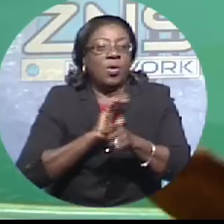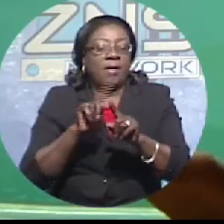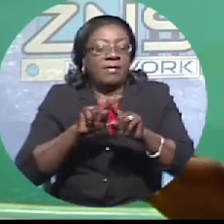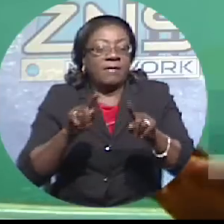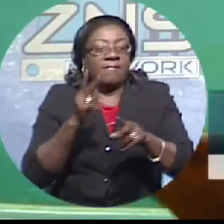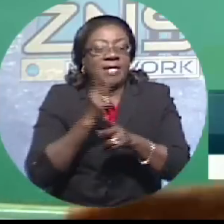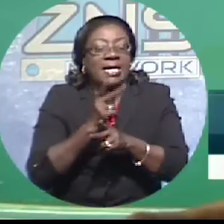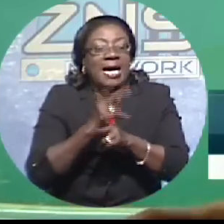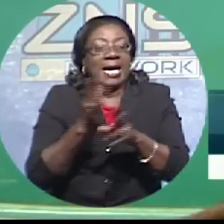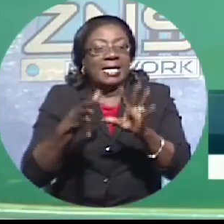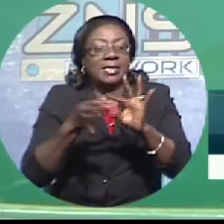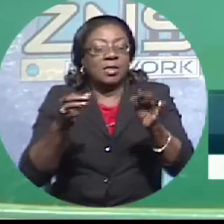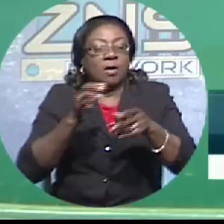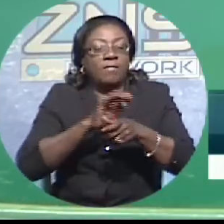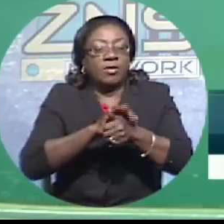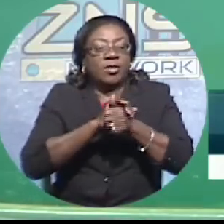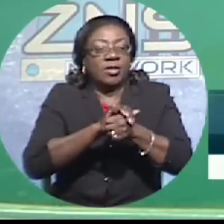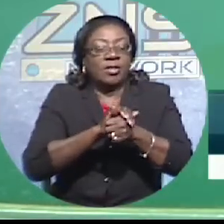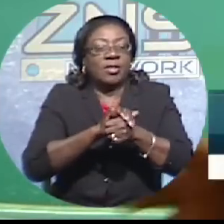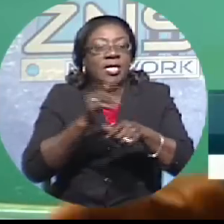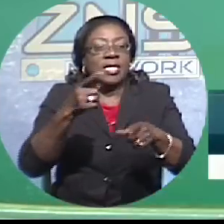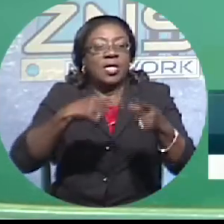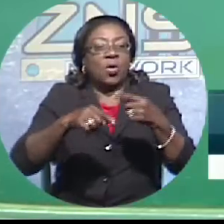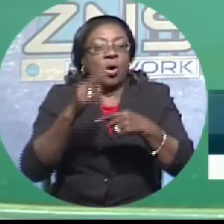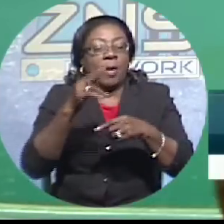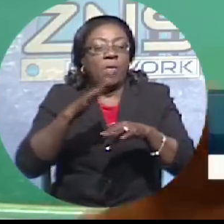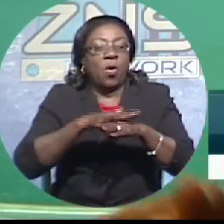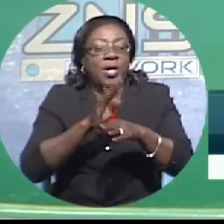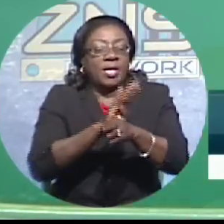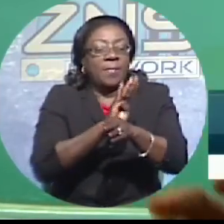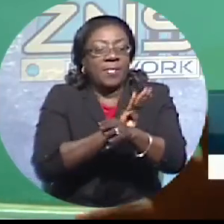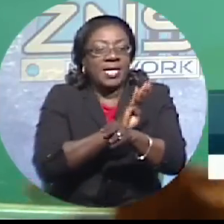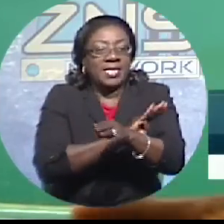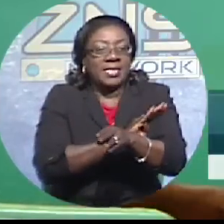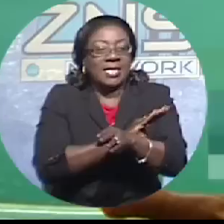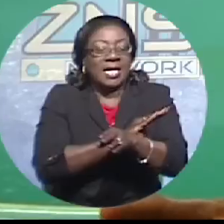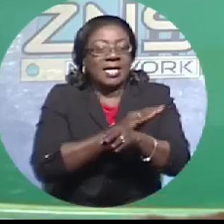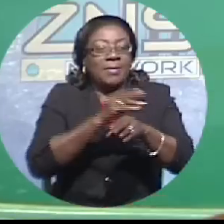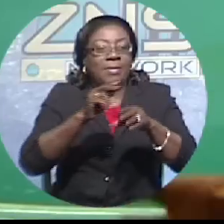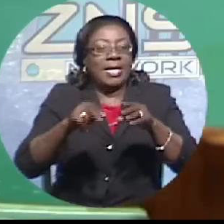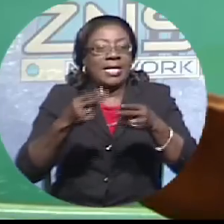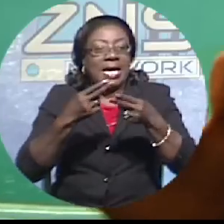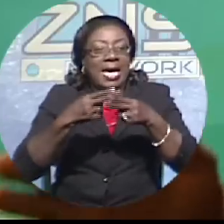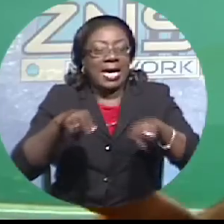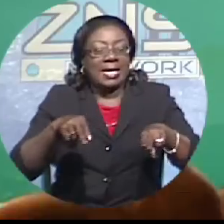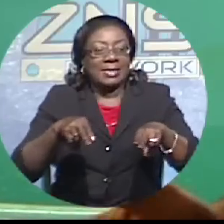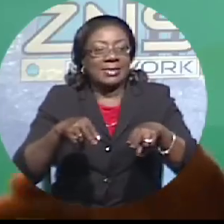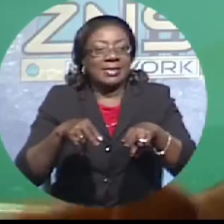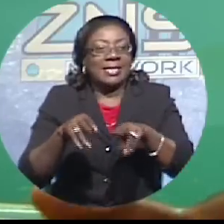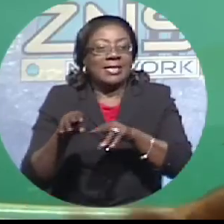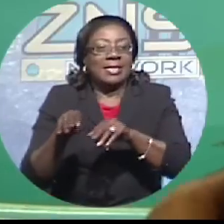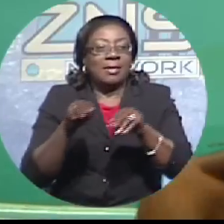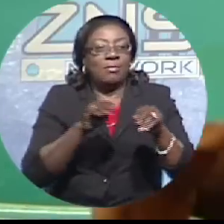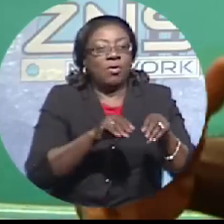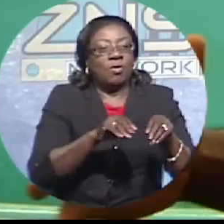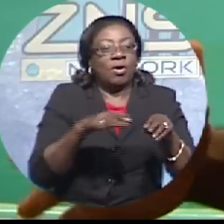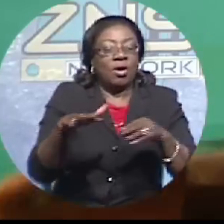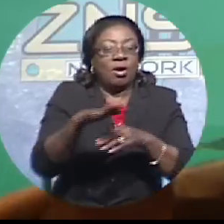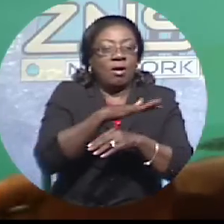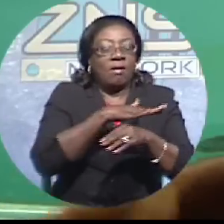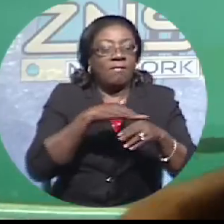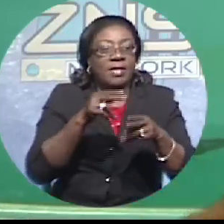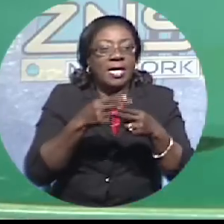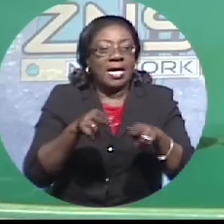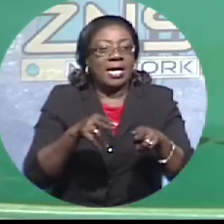go up on the beach, lay their eggs, and we move the eggs into another beach where it's a little more protected, and we can cover the eggs with a